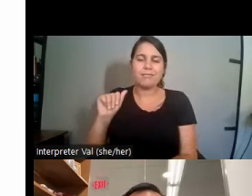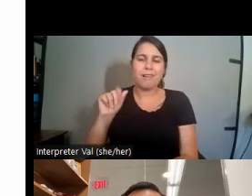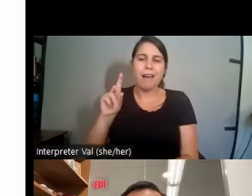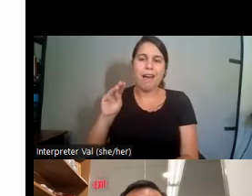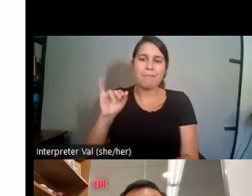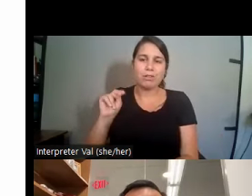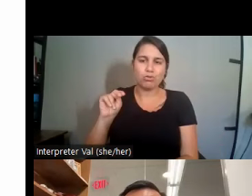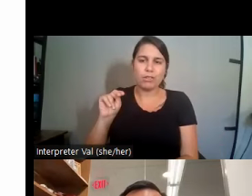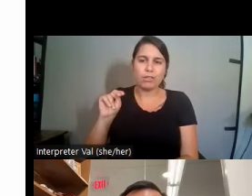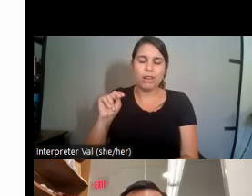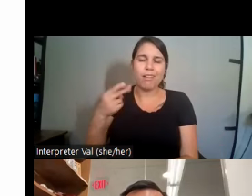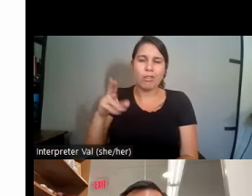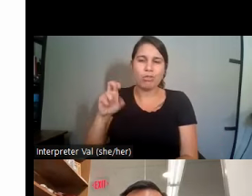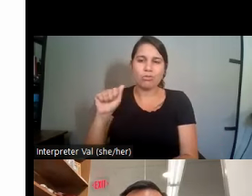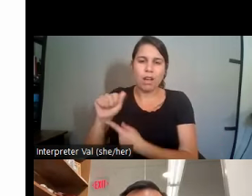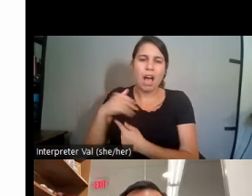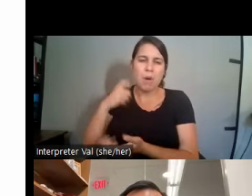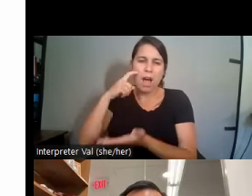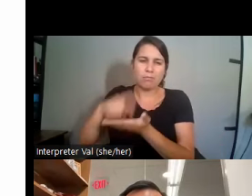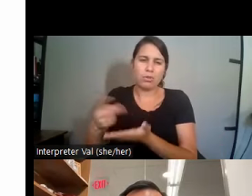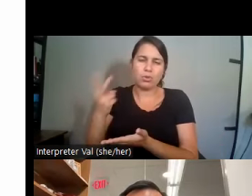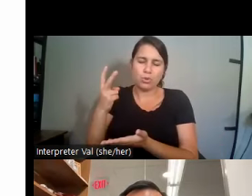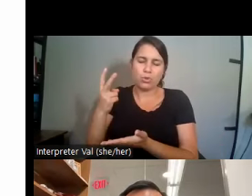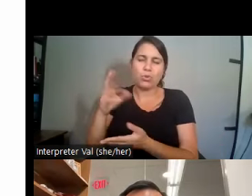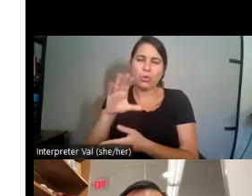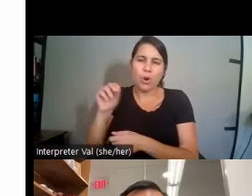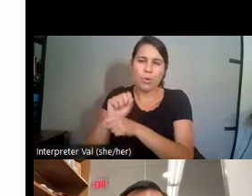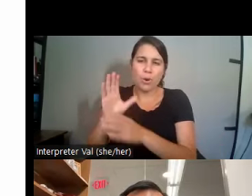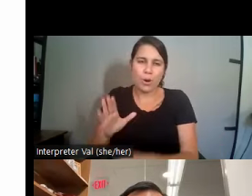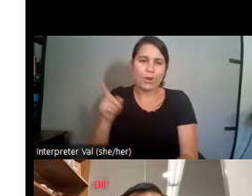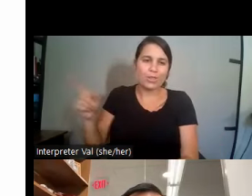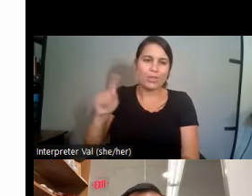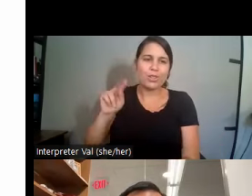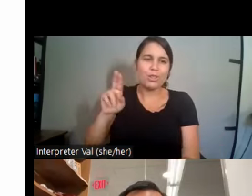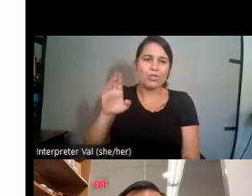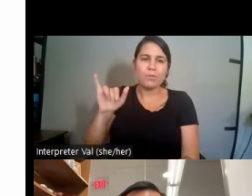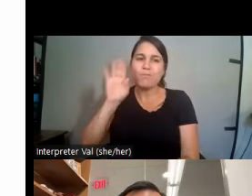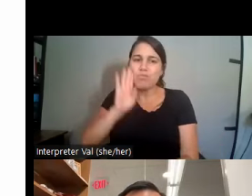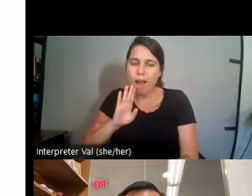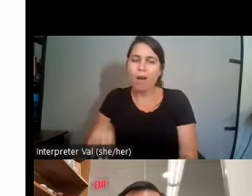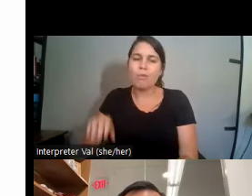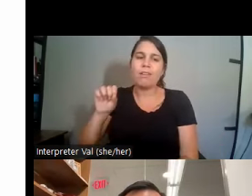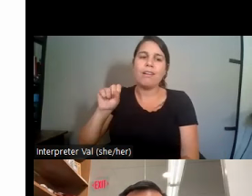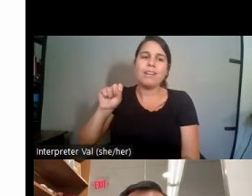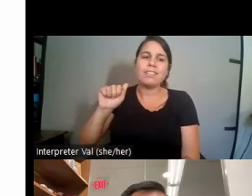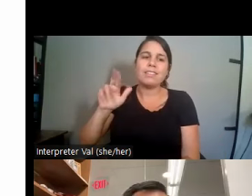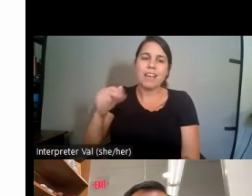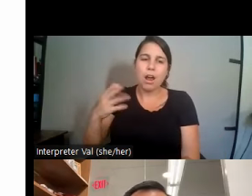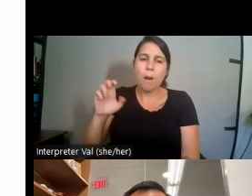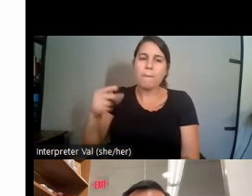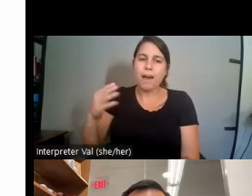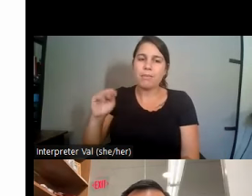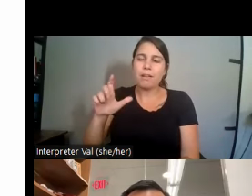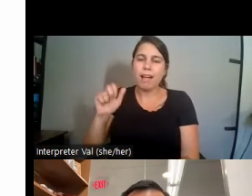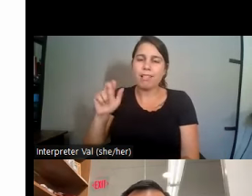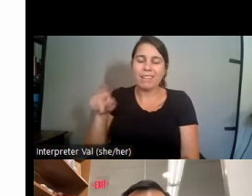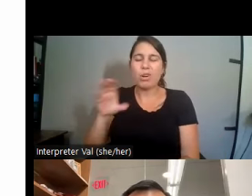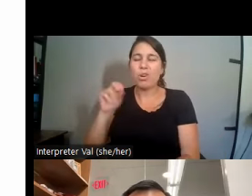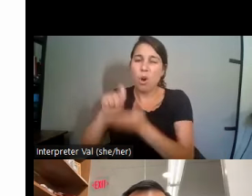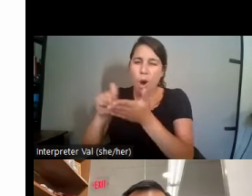to acknowledge two colleagues at HRSA, Trevi Bound and Sarah Beth McClellan, who are collaborators and co-authors on much of the